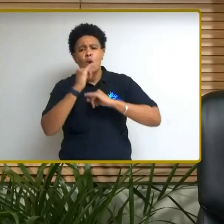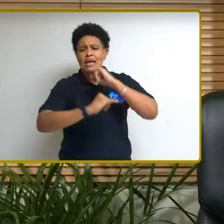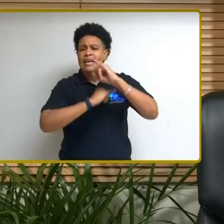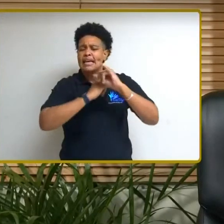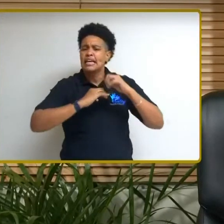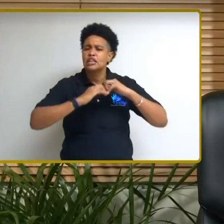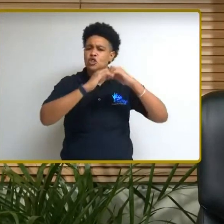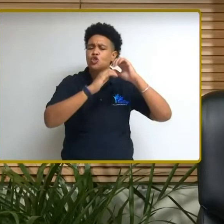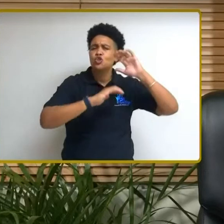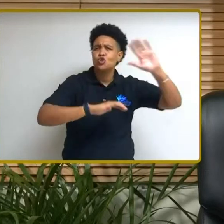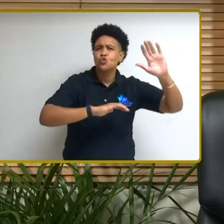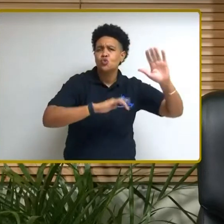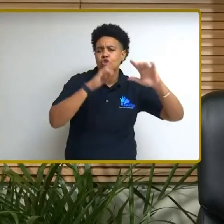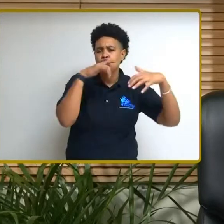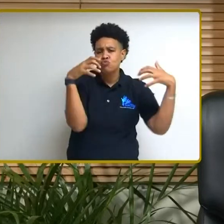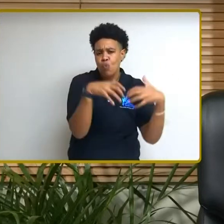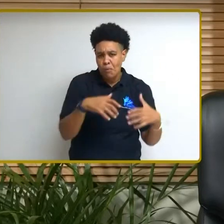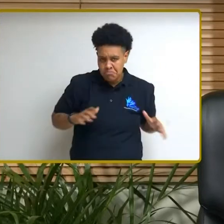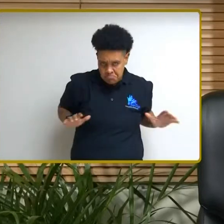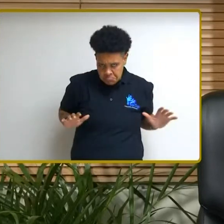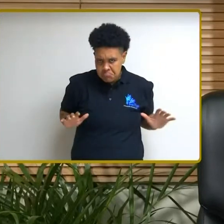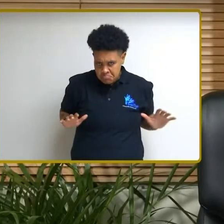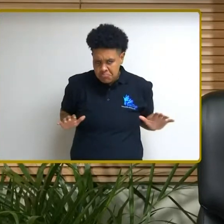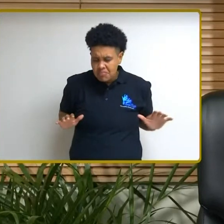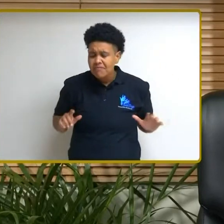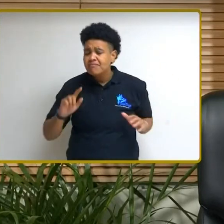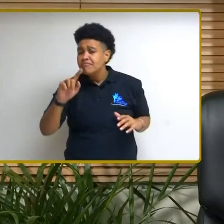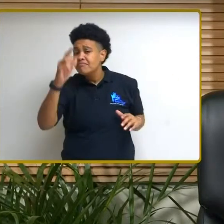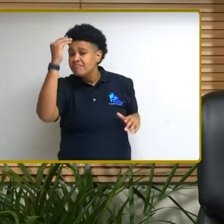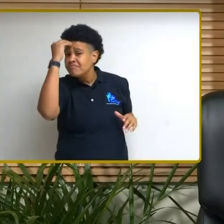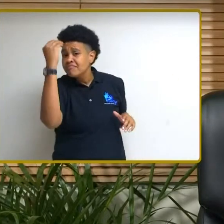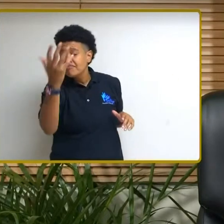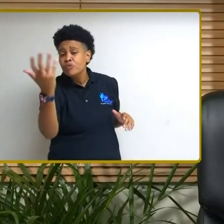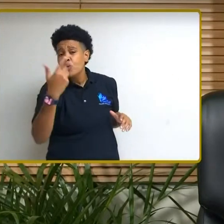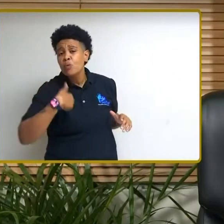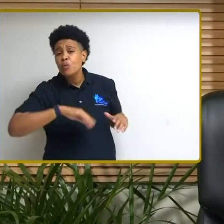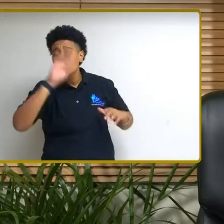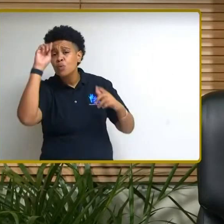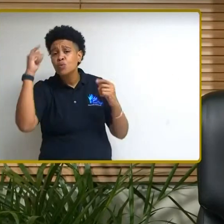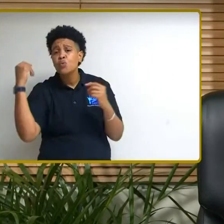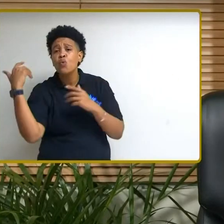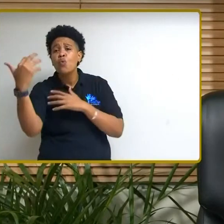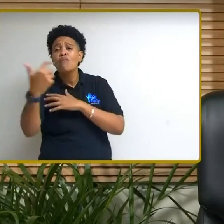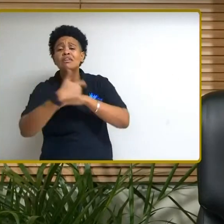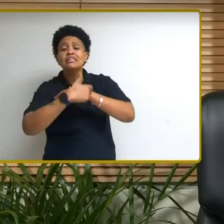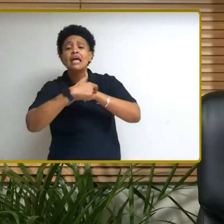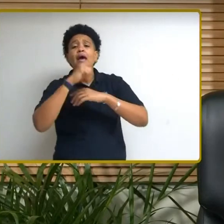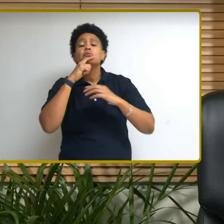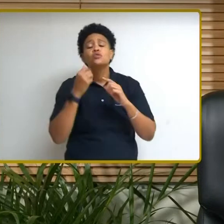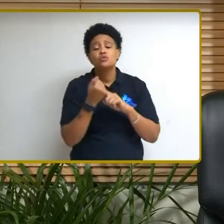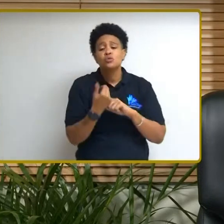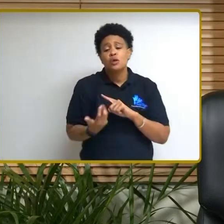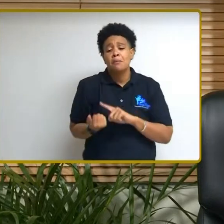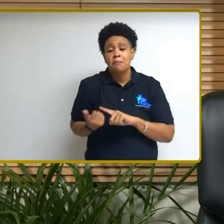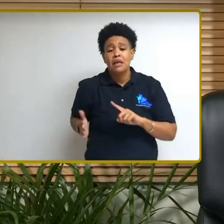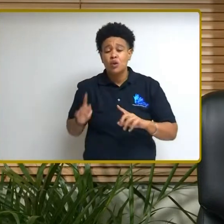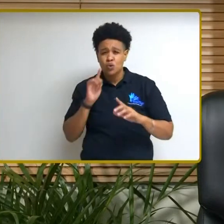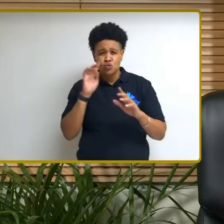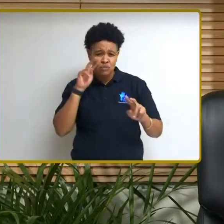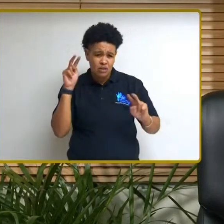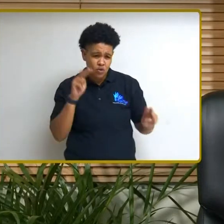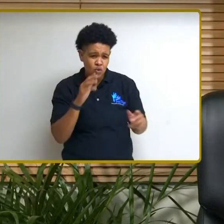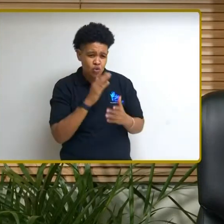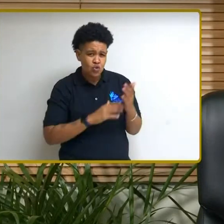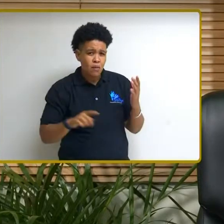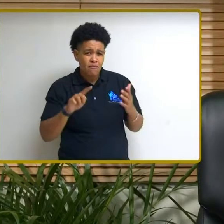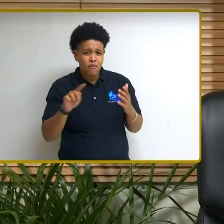institutional group. So what we will do over time is to build out to address some